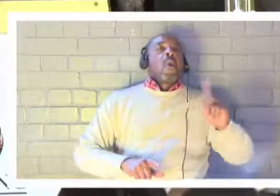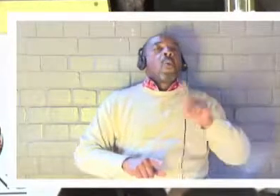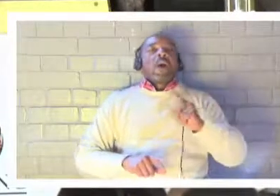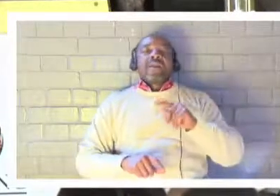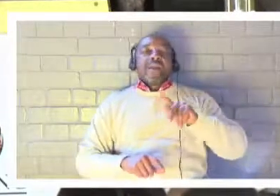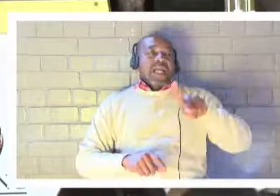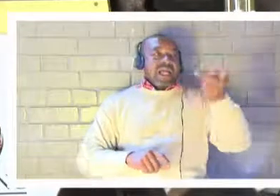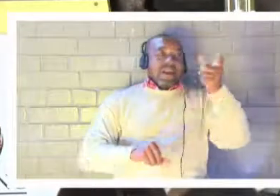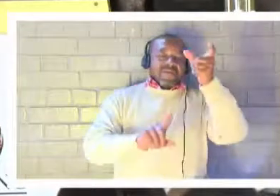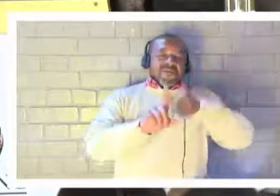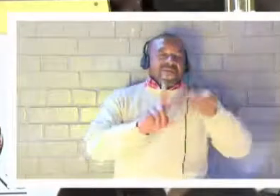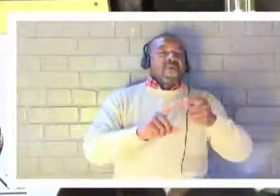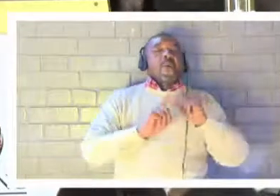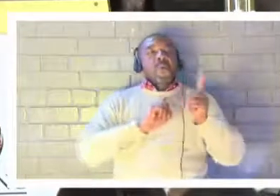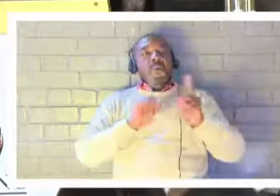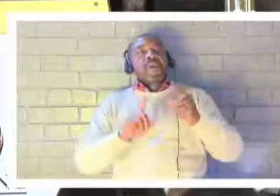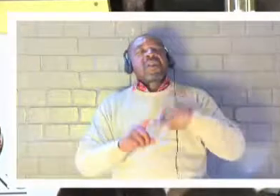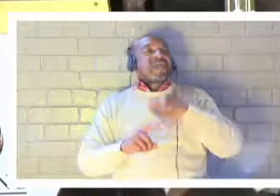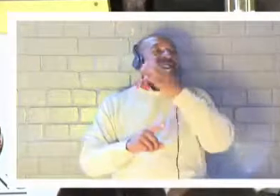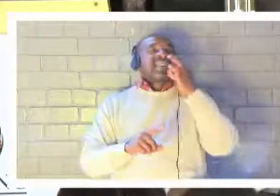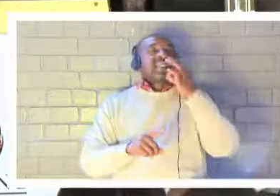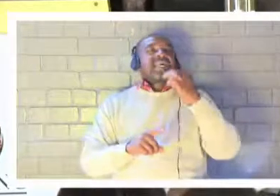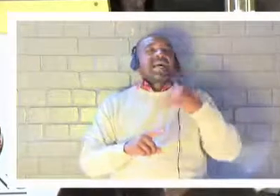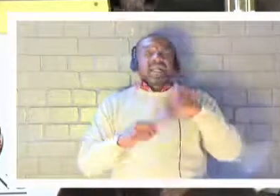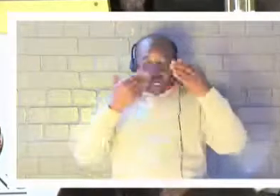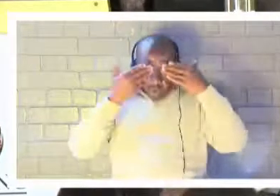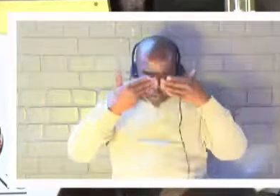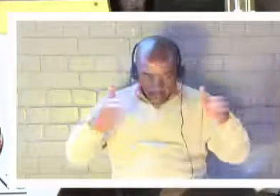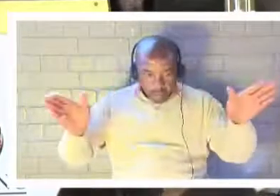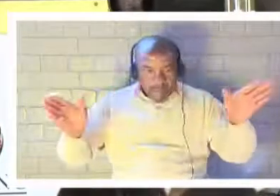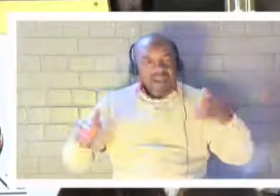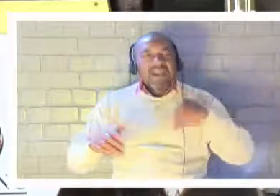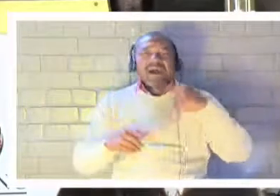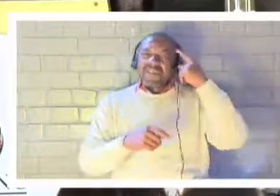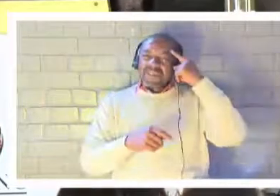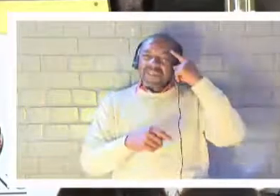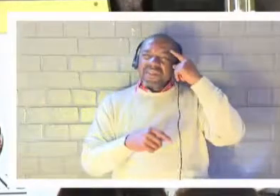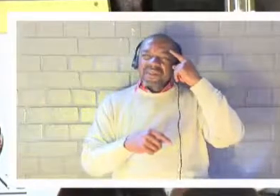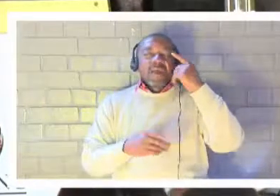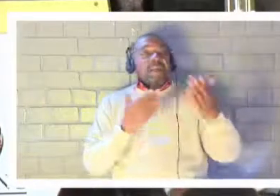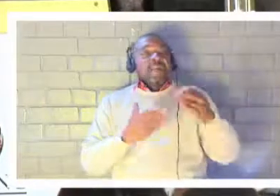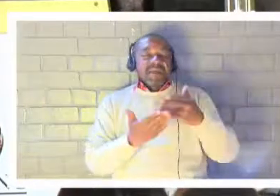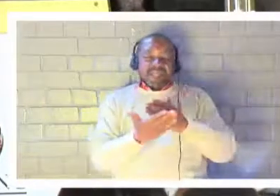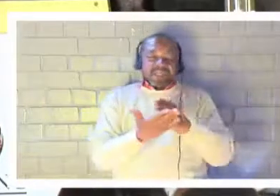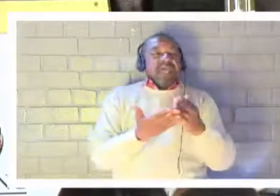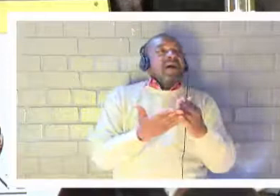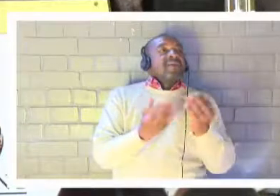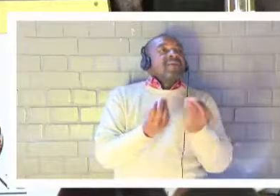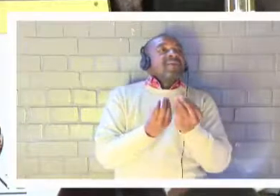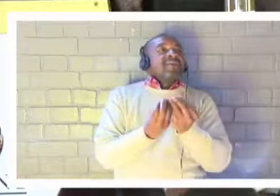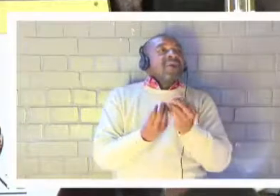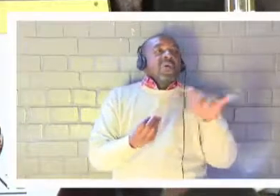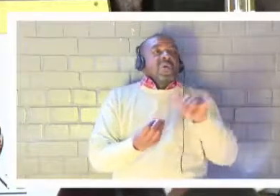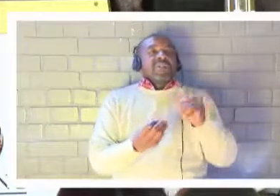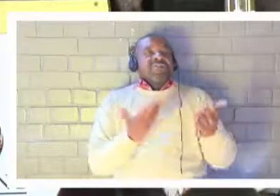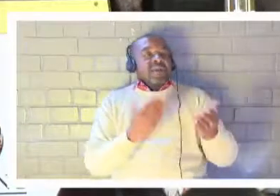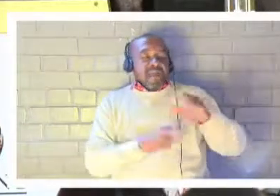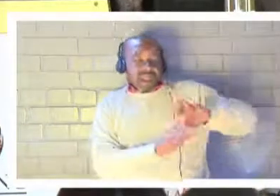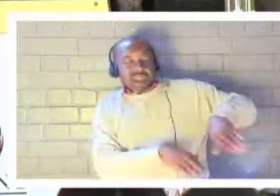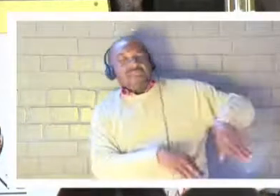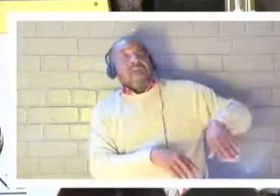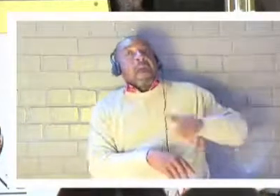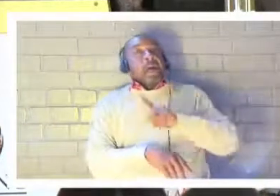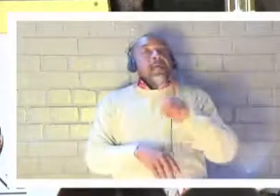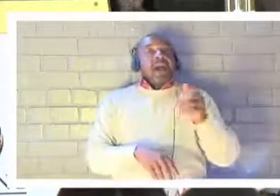have already spoken. And I'm saying we're opening it because we thought there could be something that might have been left out. But